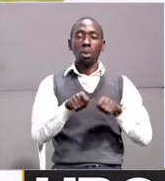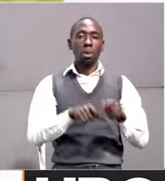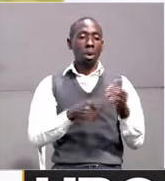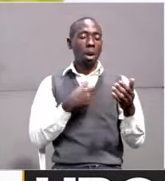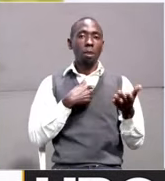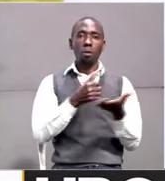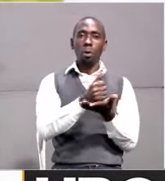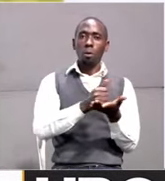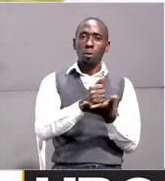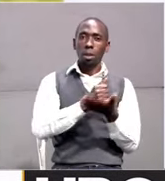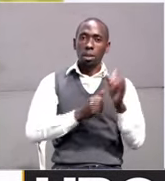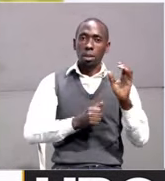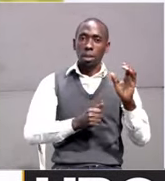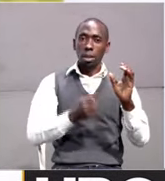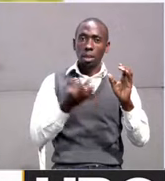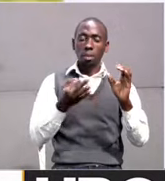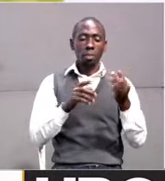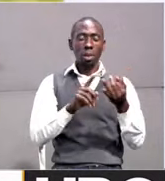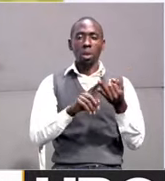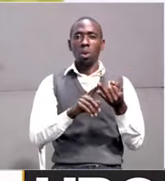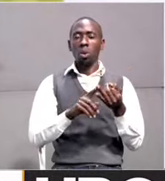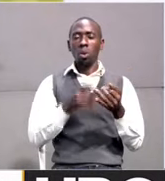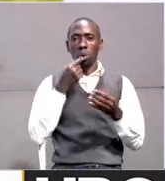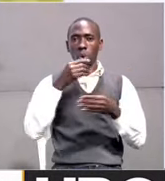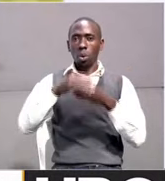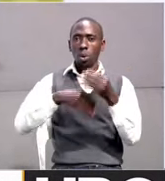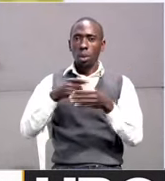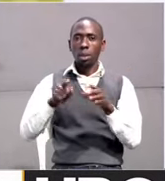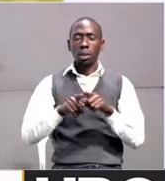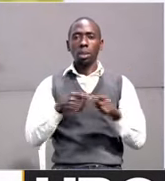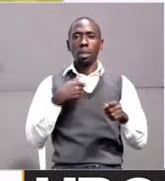coffee, cotton, and copper,